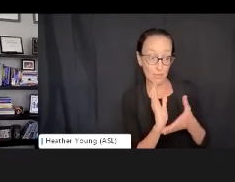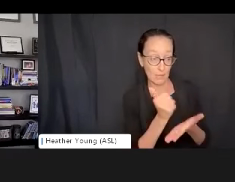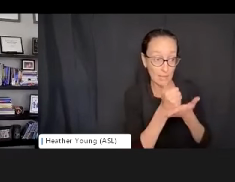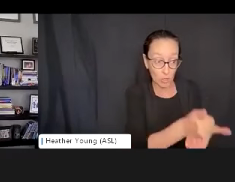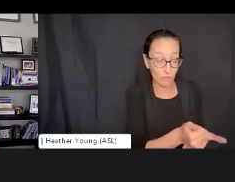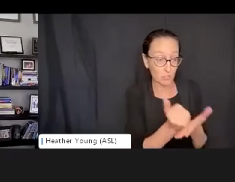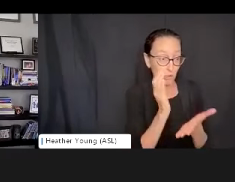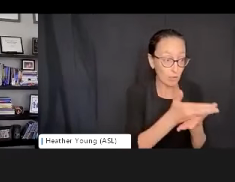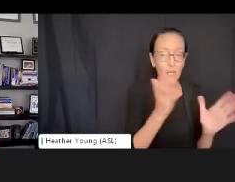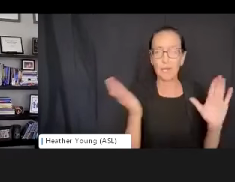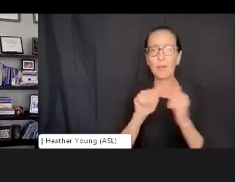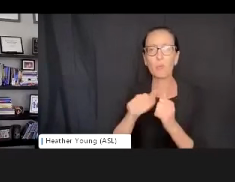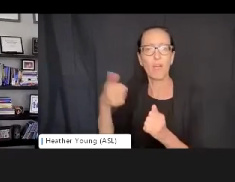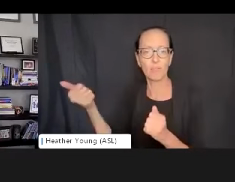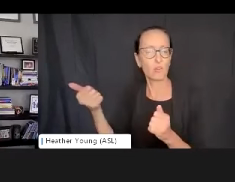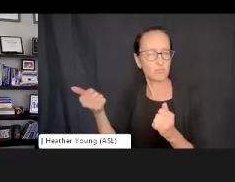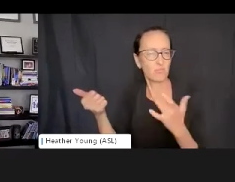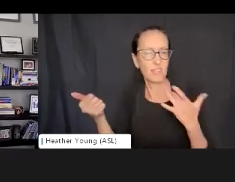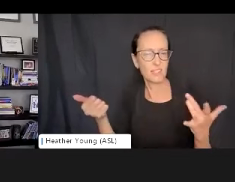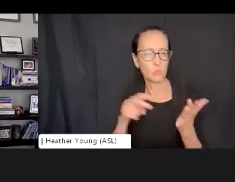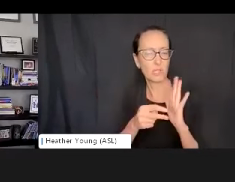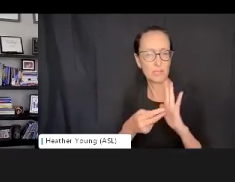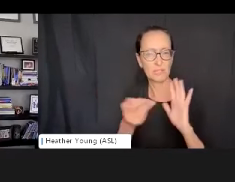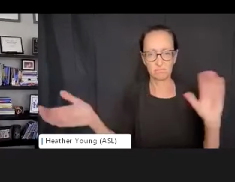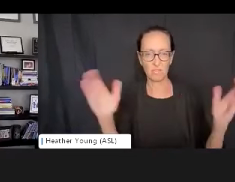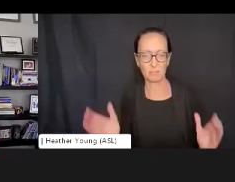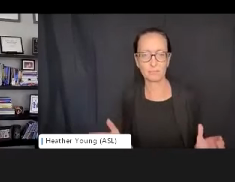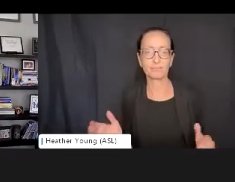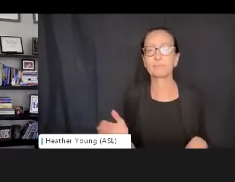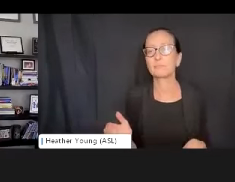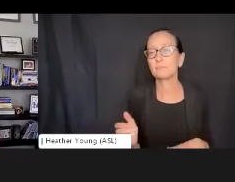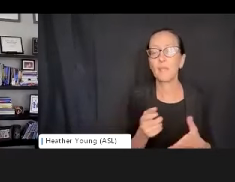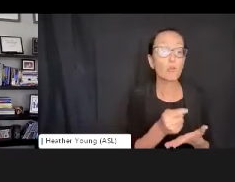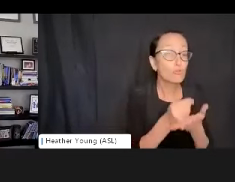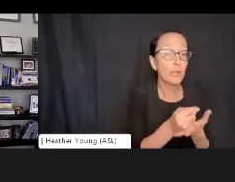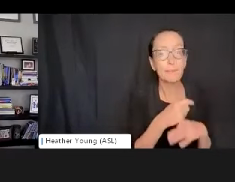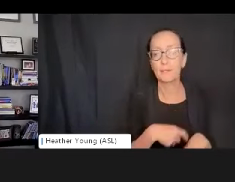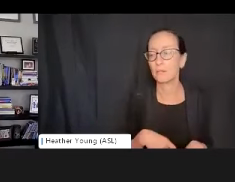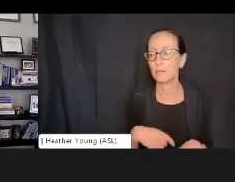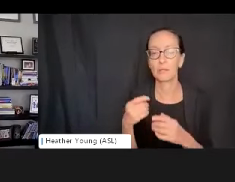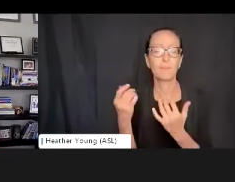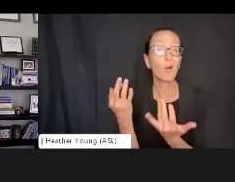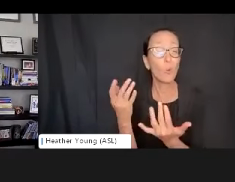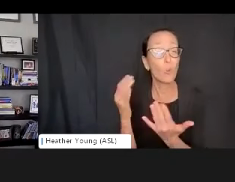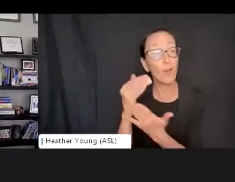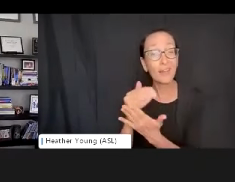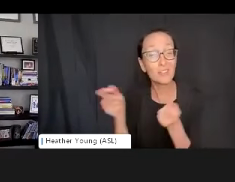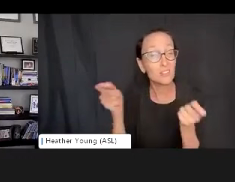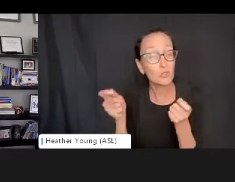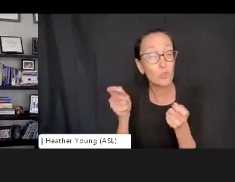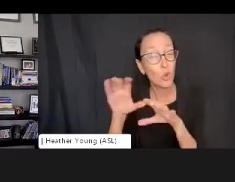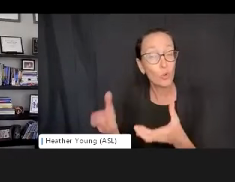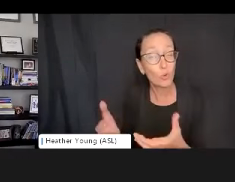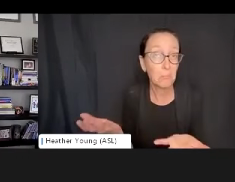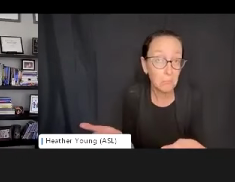So perhaps like another treatment, or maybe a wait list control group, if you will, for